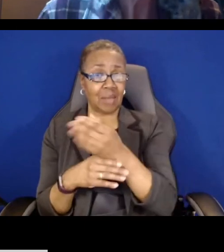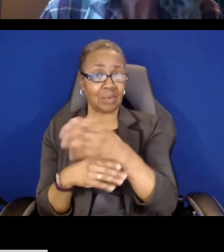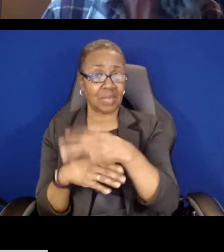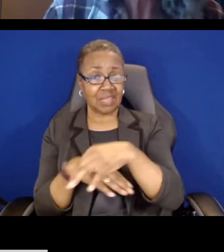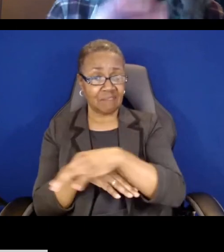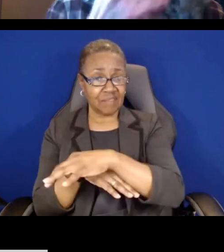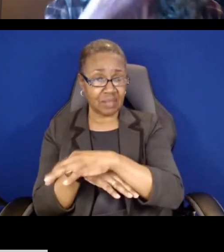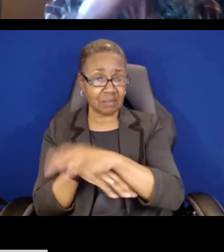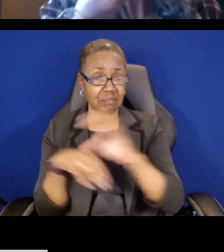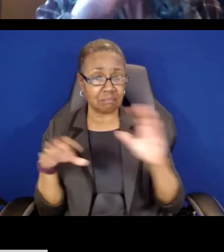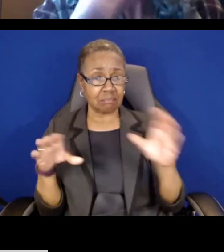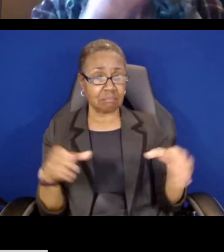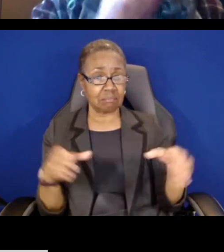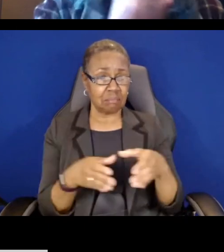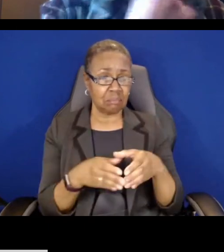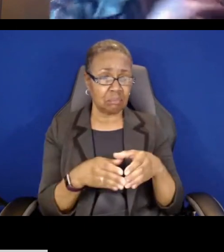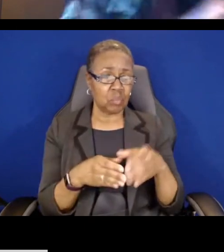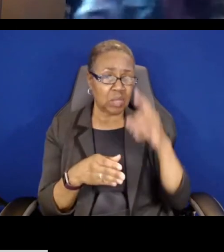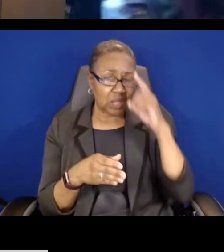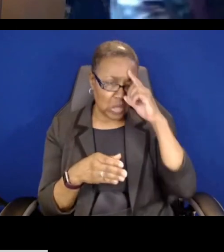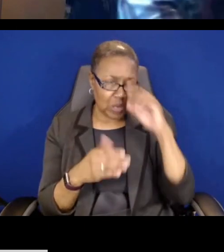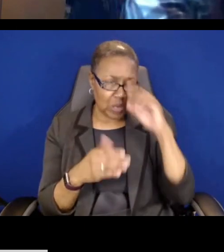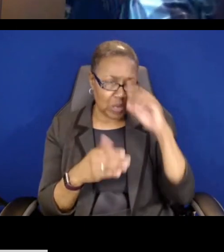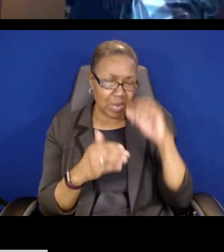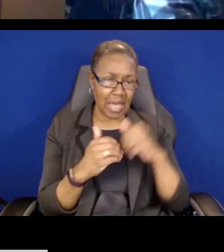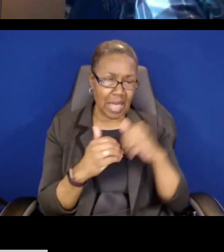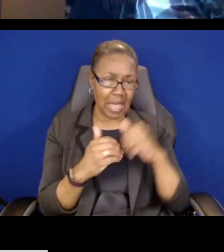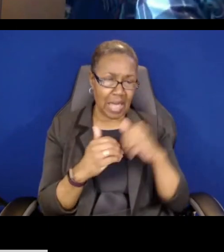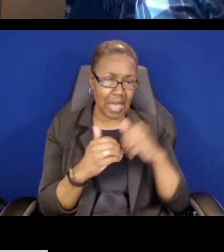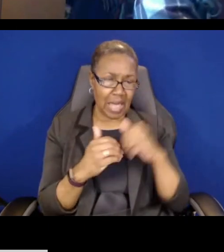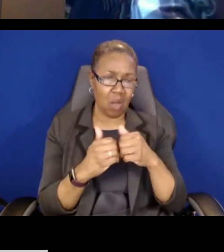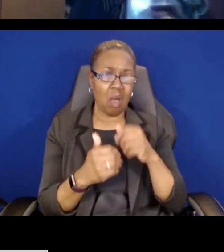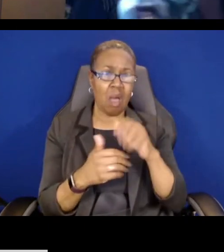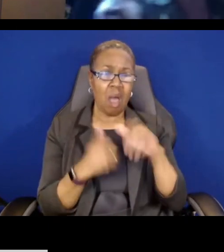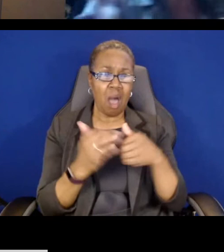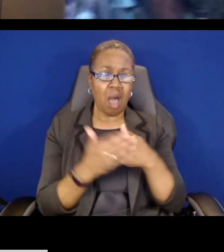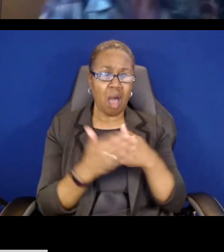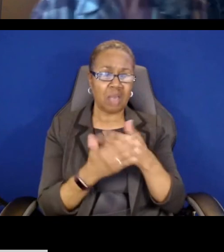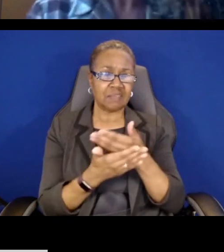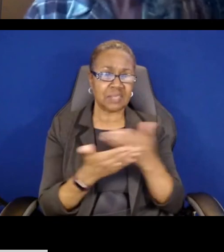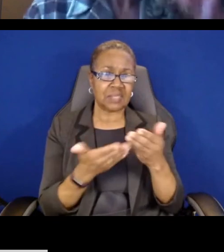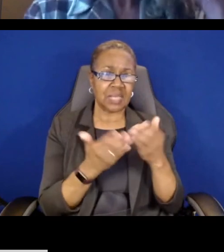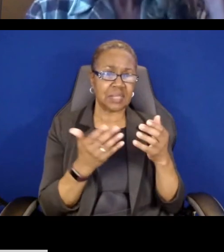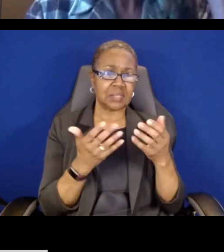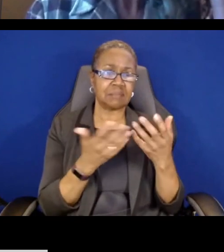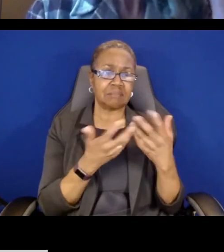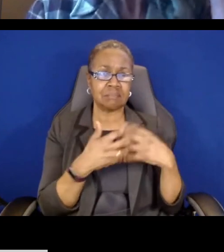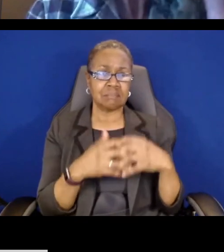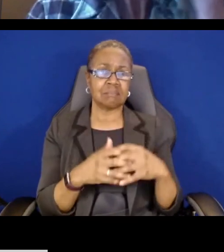how all of those things interrelate. And that's